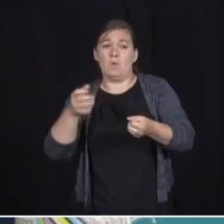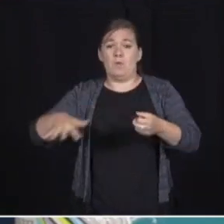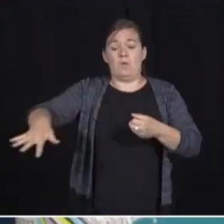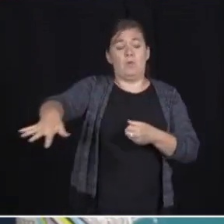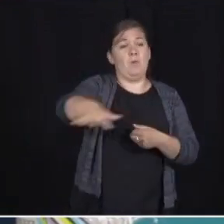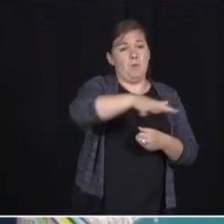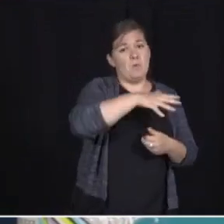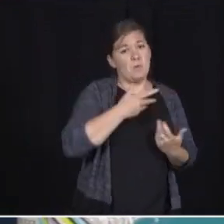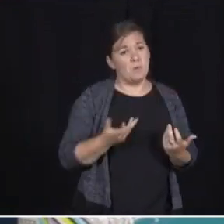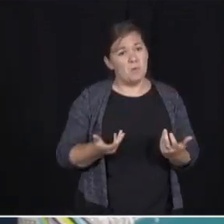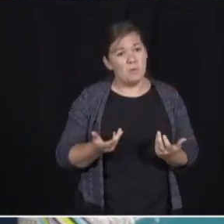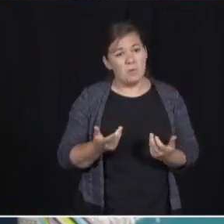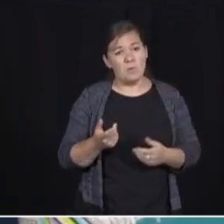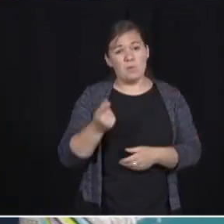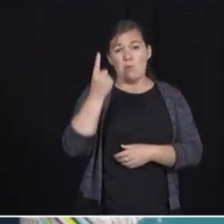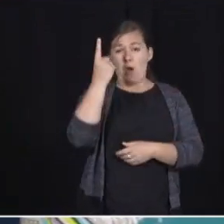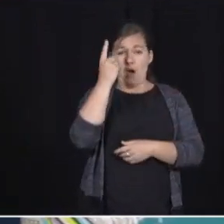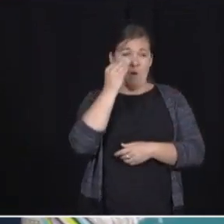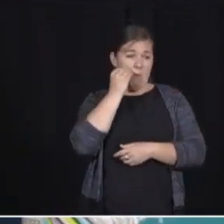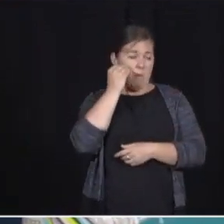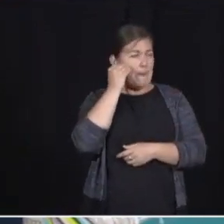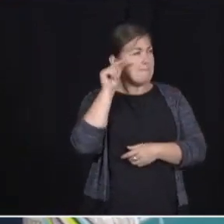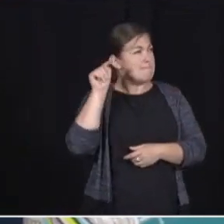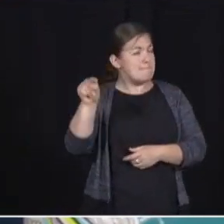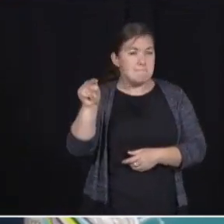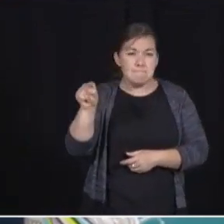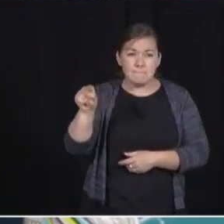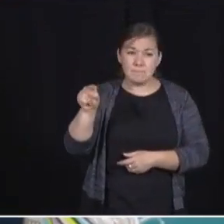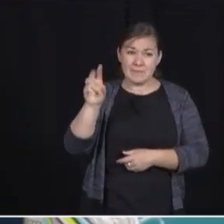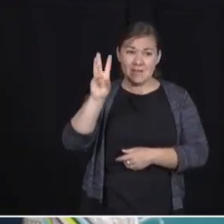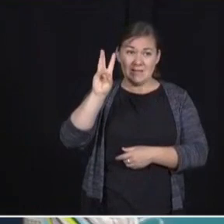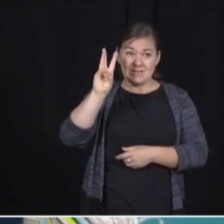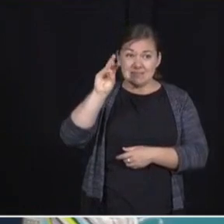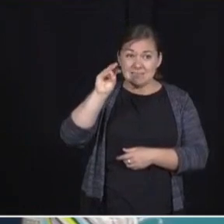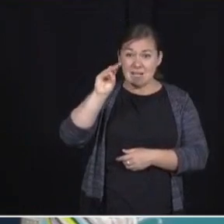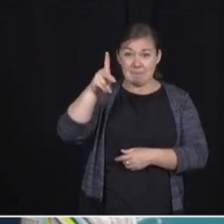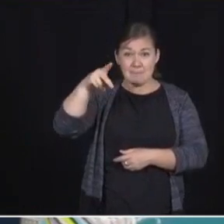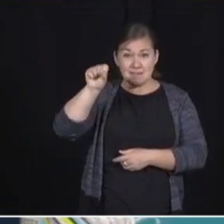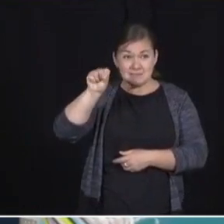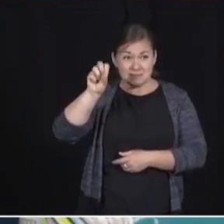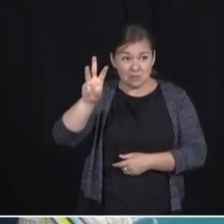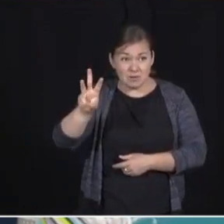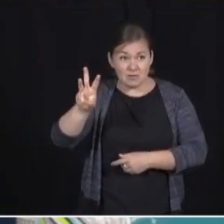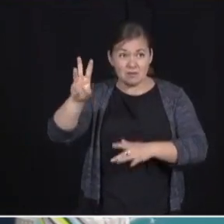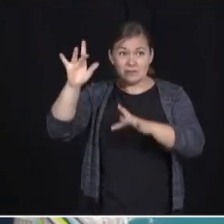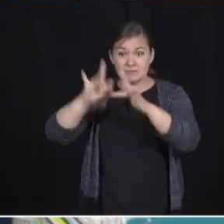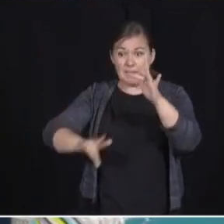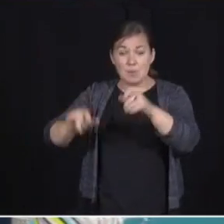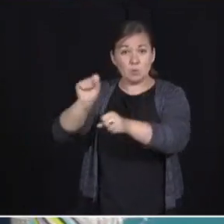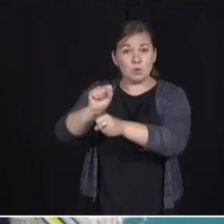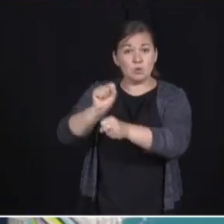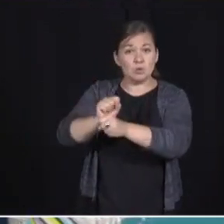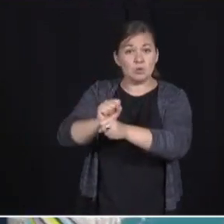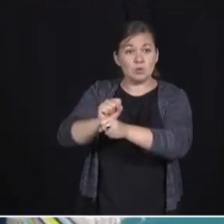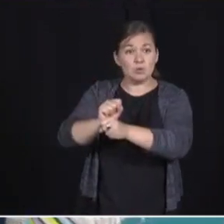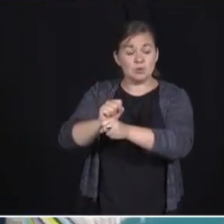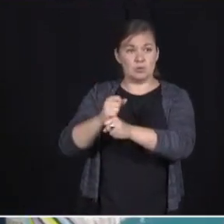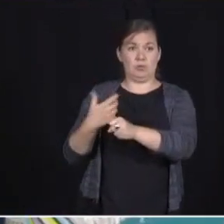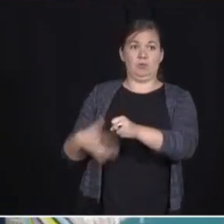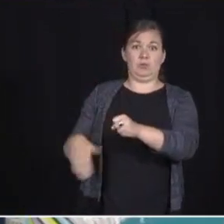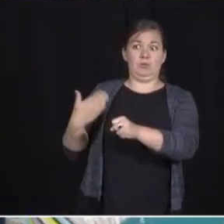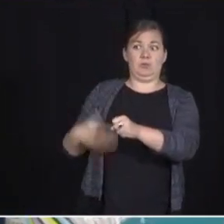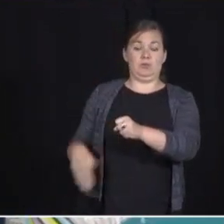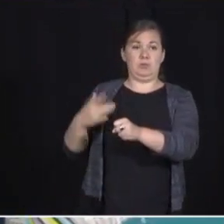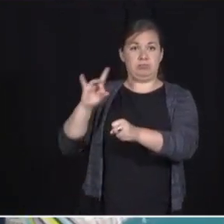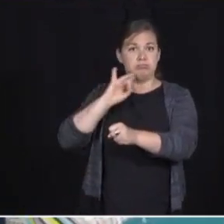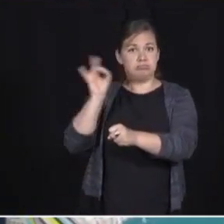One area had 60 PSWs not showing up to work one time. That's concerning. That just puts a load and a burden